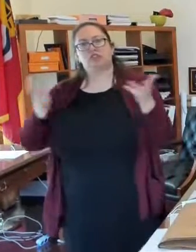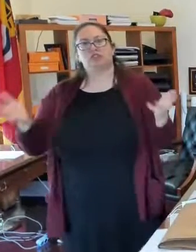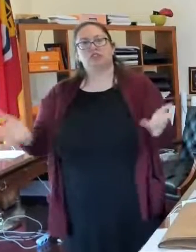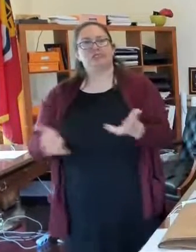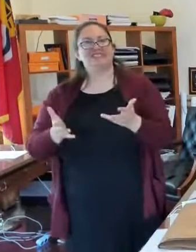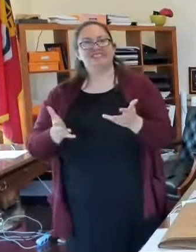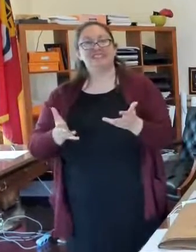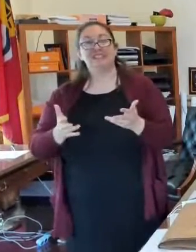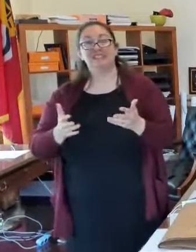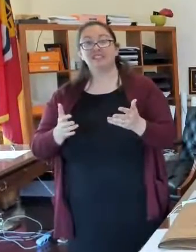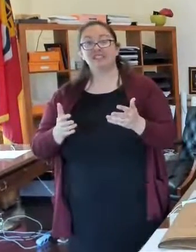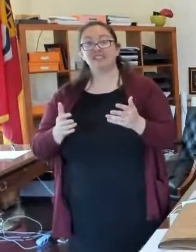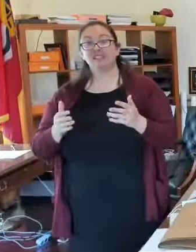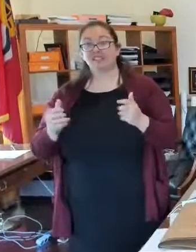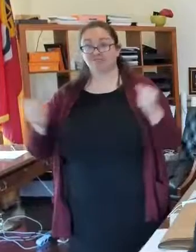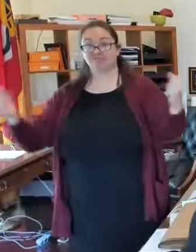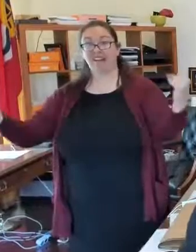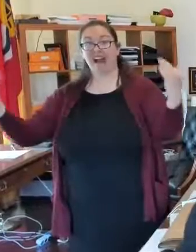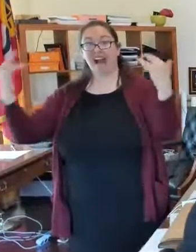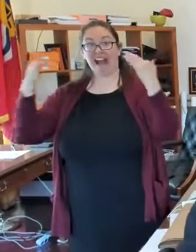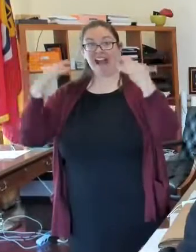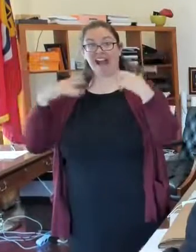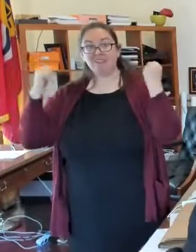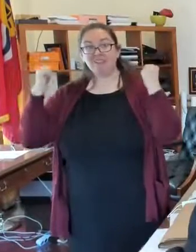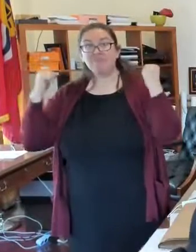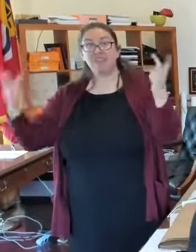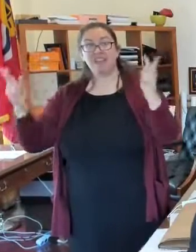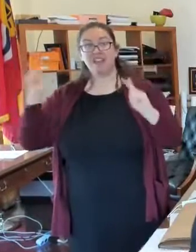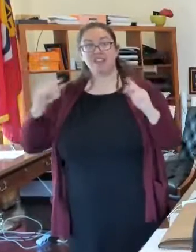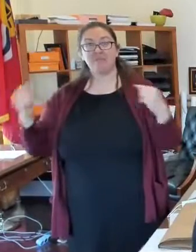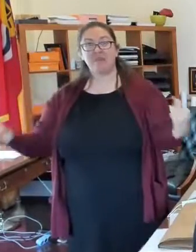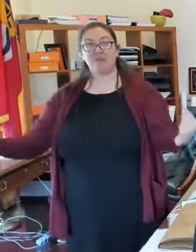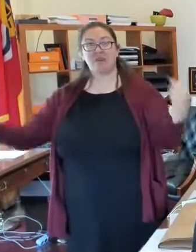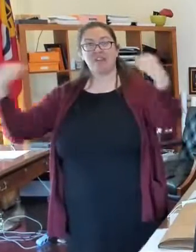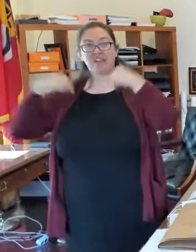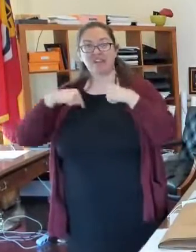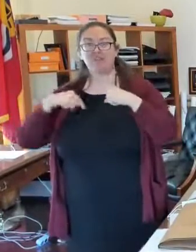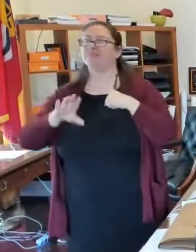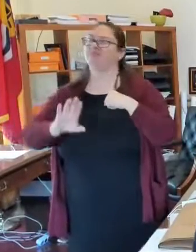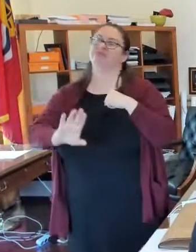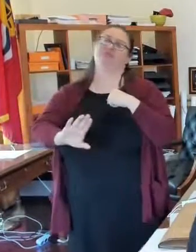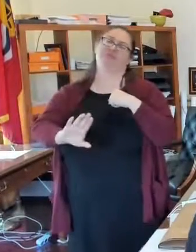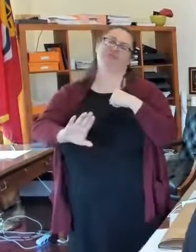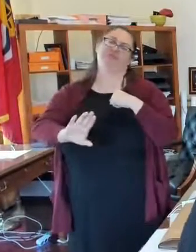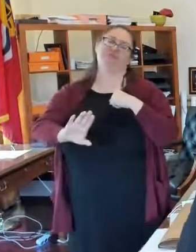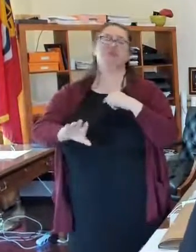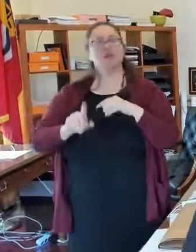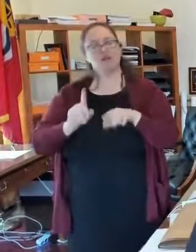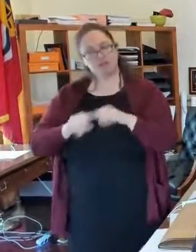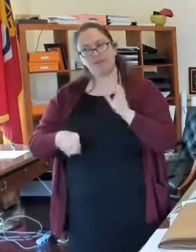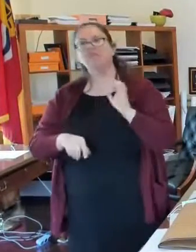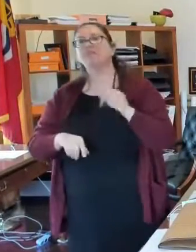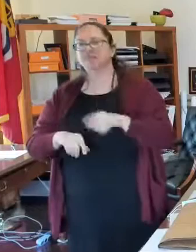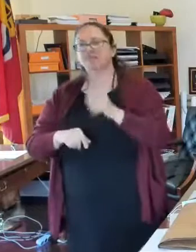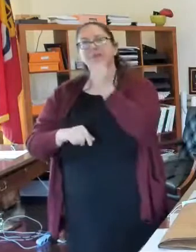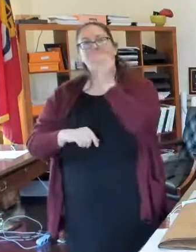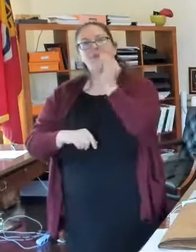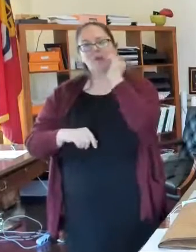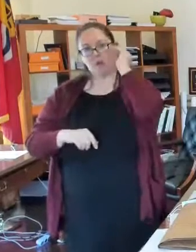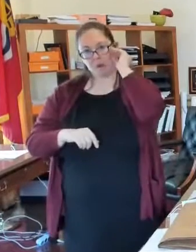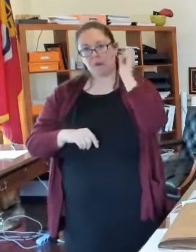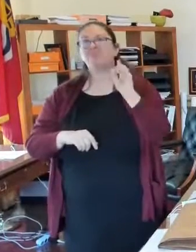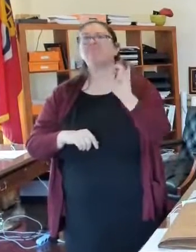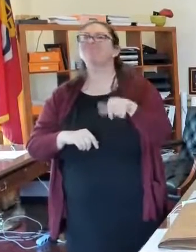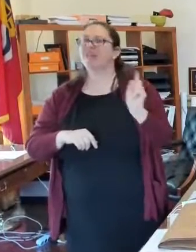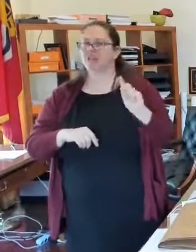to have a big gathering. And so we're still doing that, but that's where we see the spread happening. Just a few more